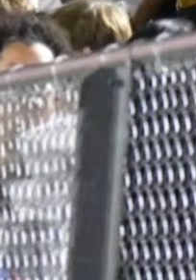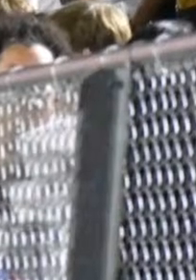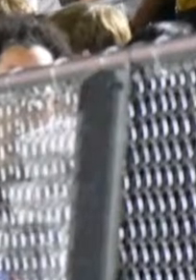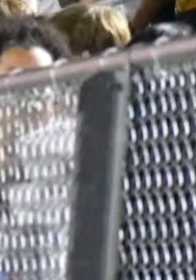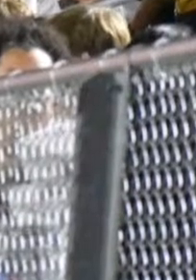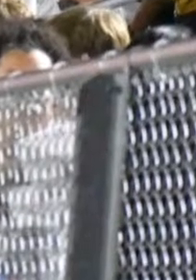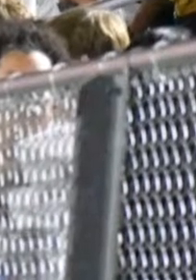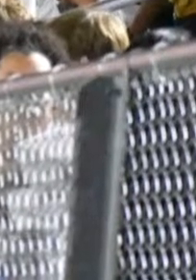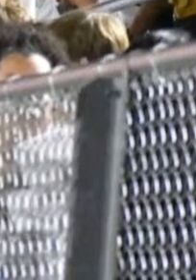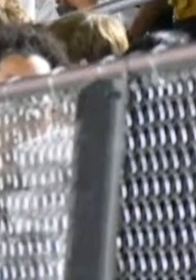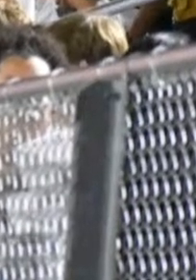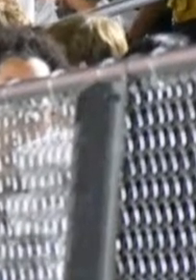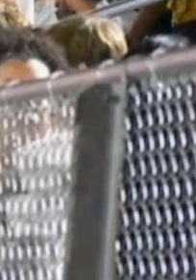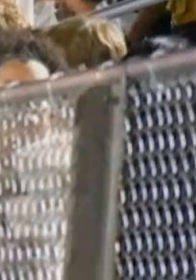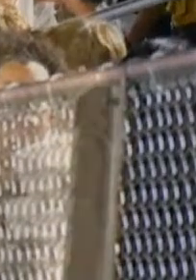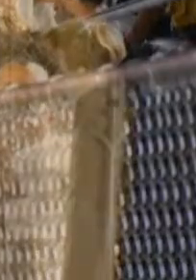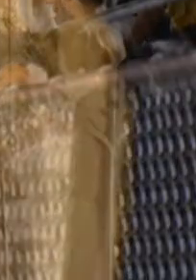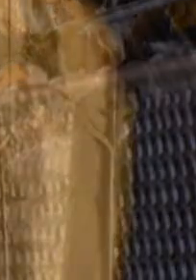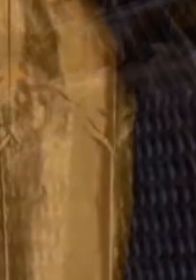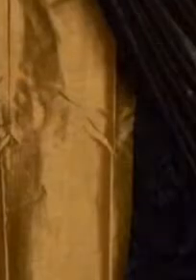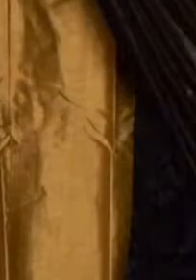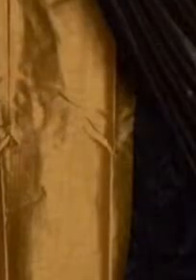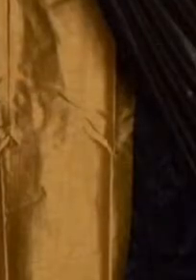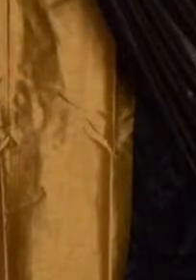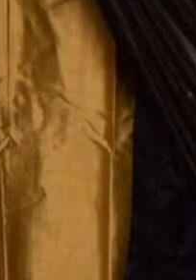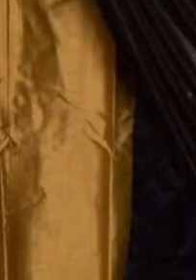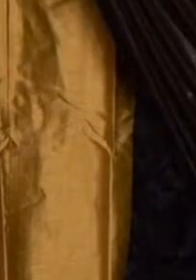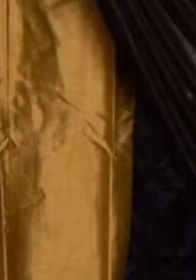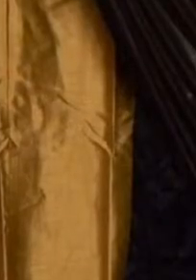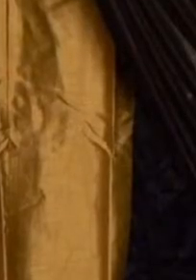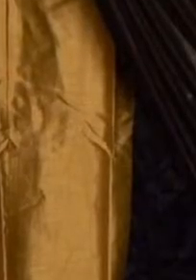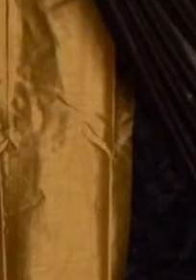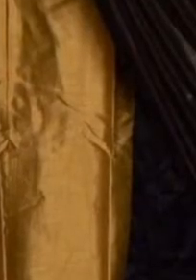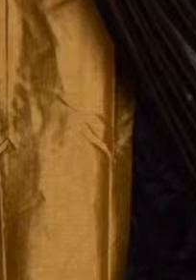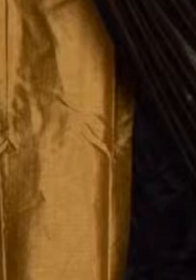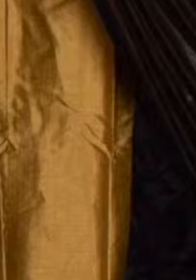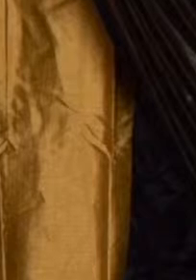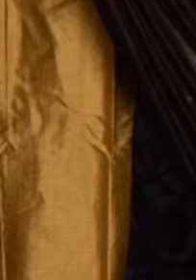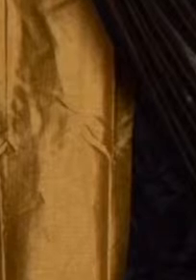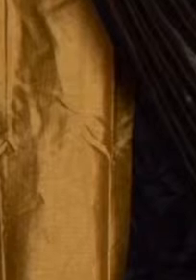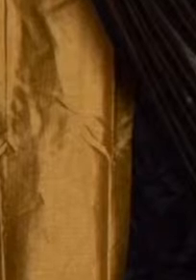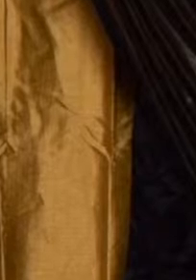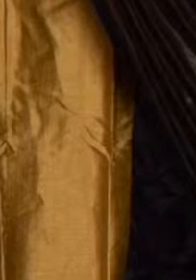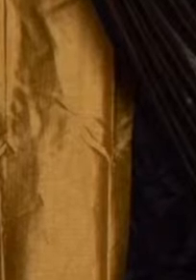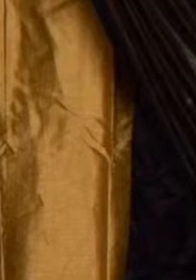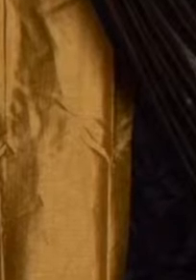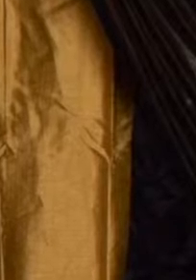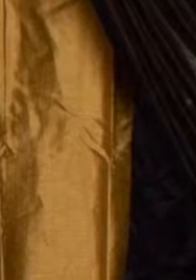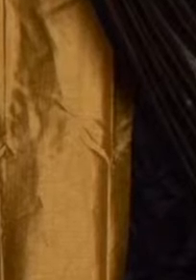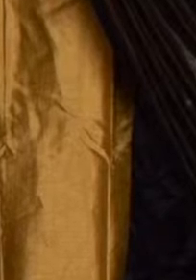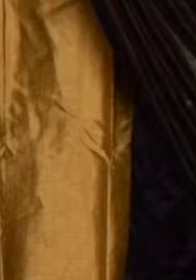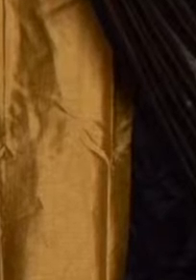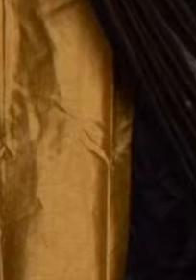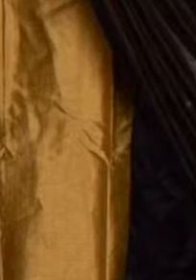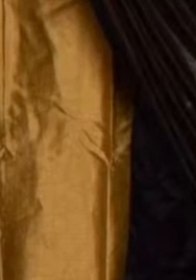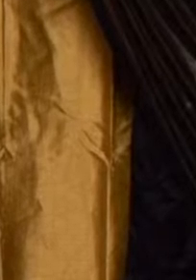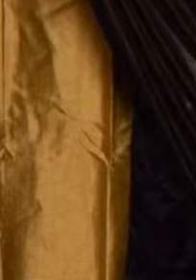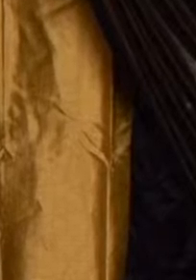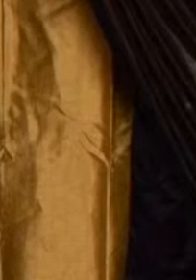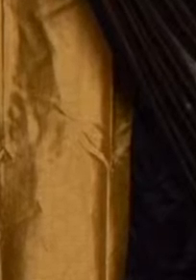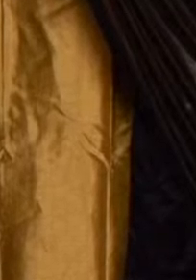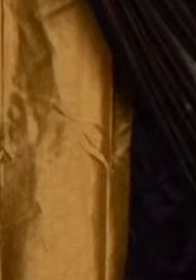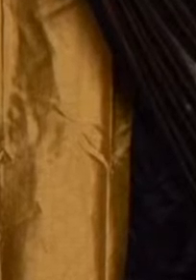all vowed that we wouldn't stay. Kissing signs on the interstate. All we do for now is sit